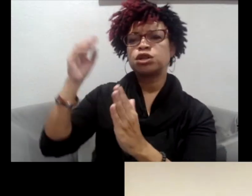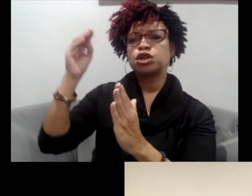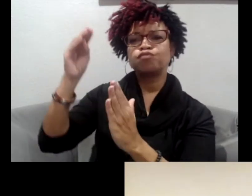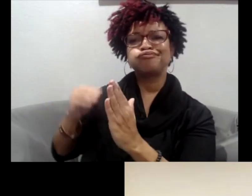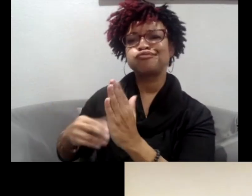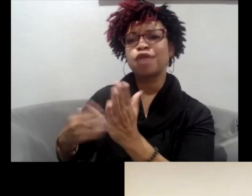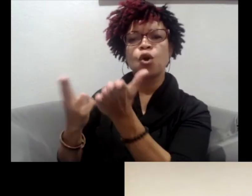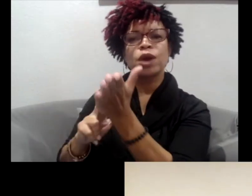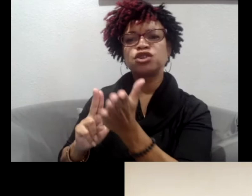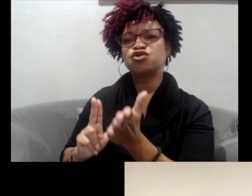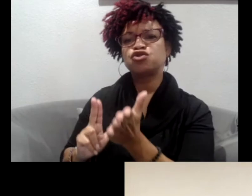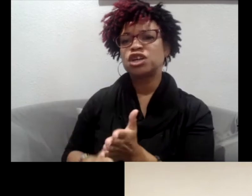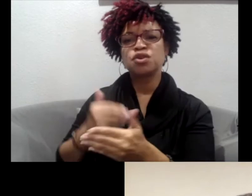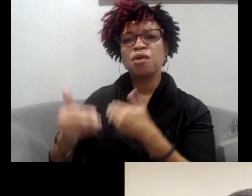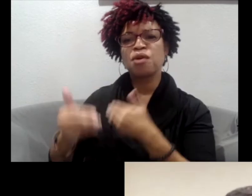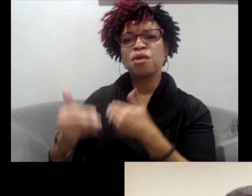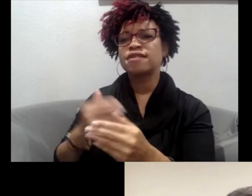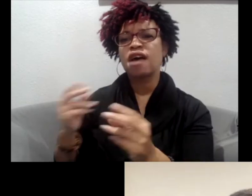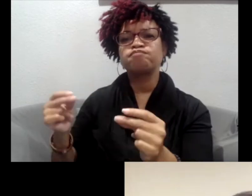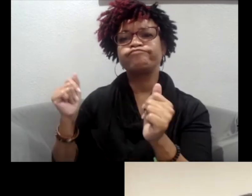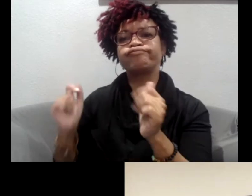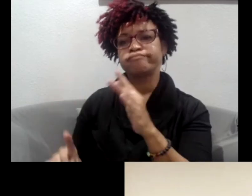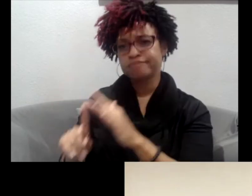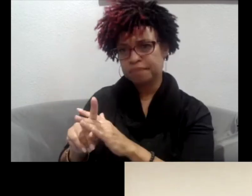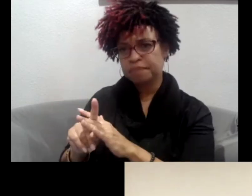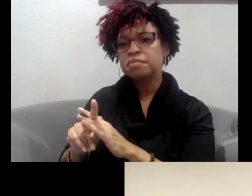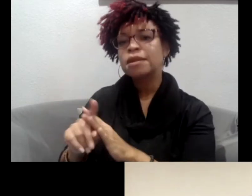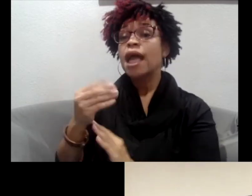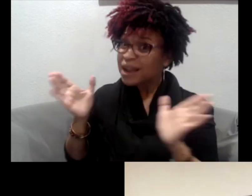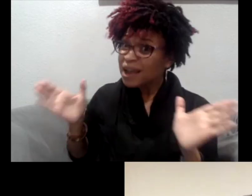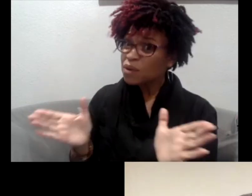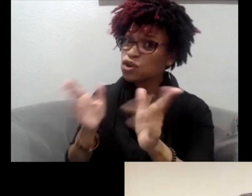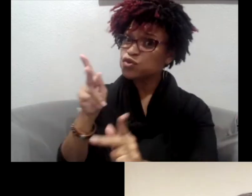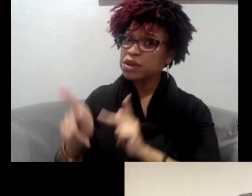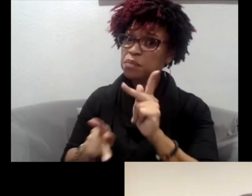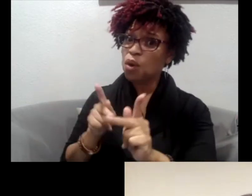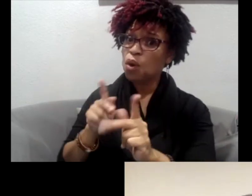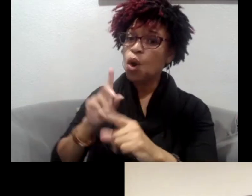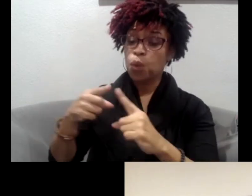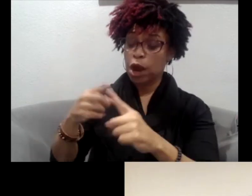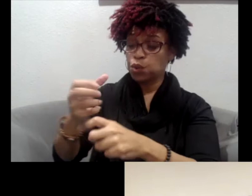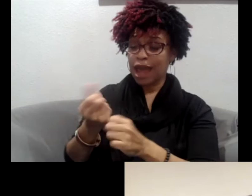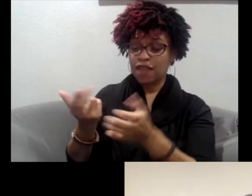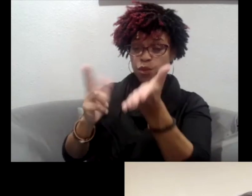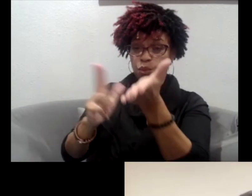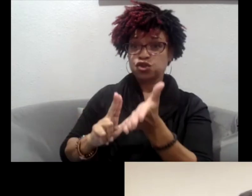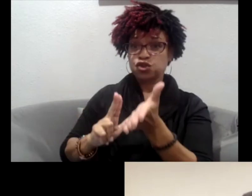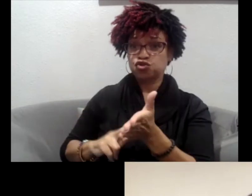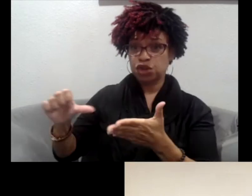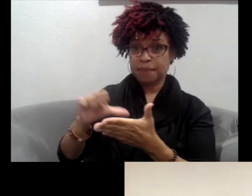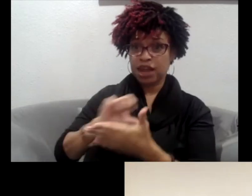process. And But I wanna urge folks, when you get the registration page, first you put